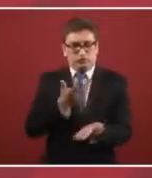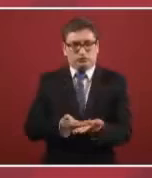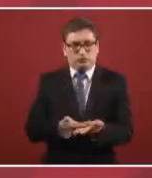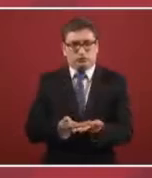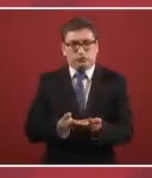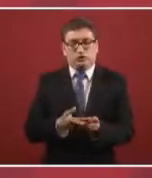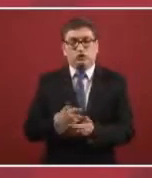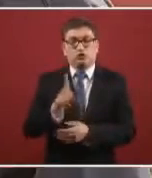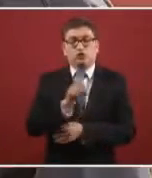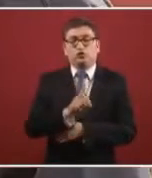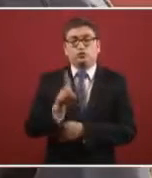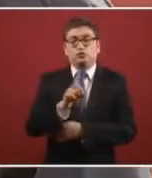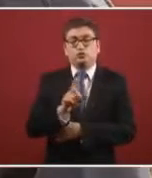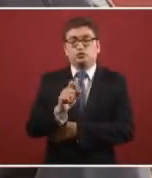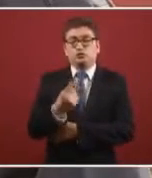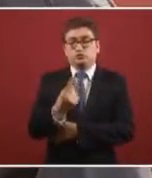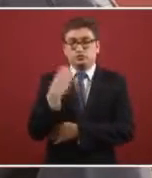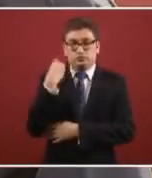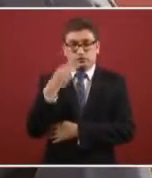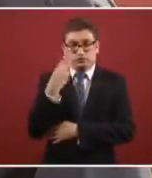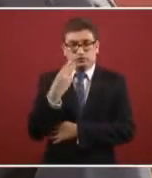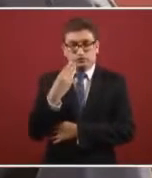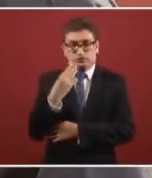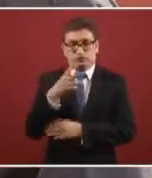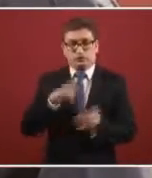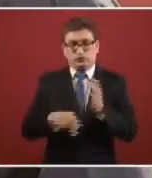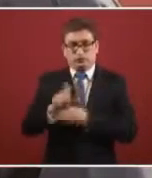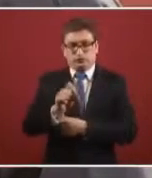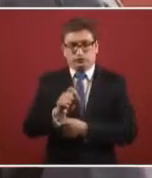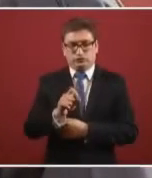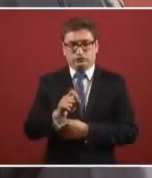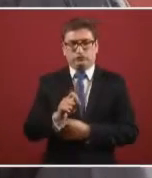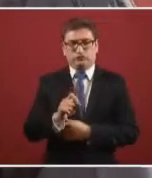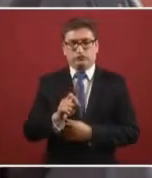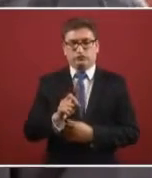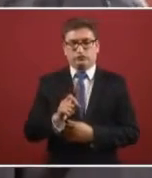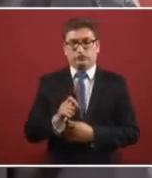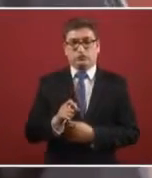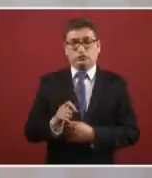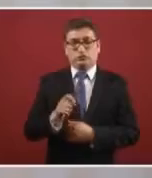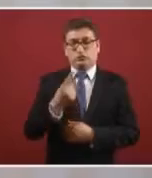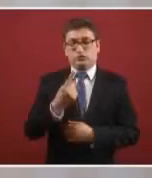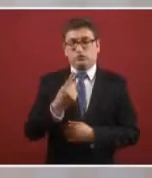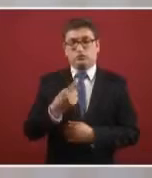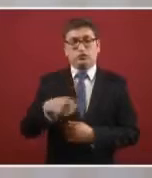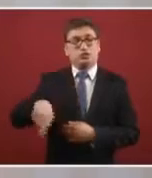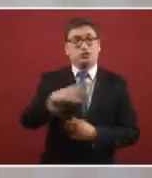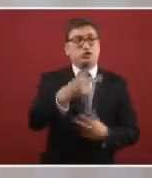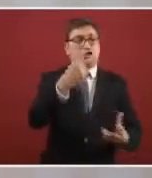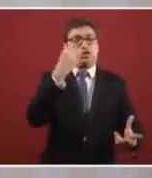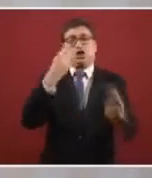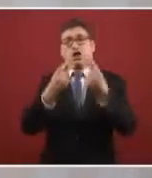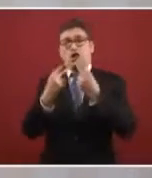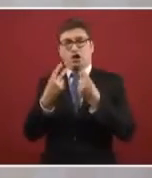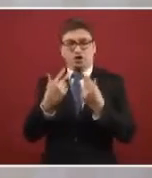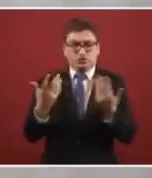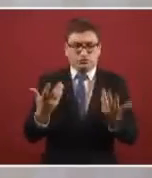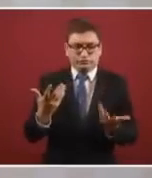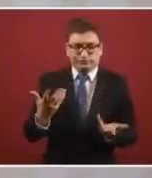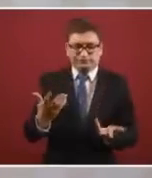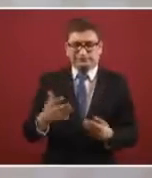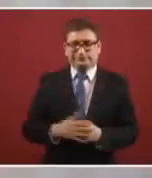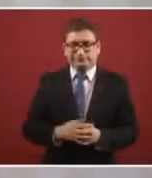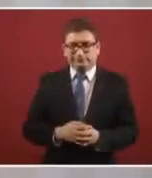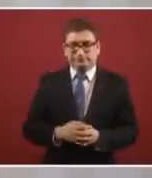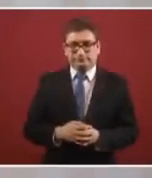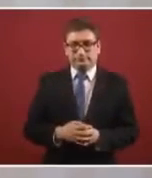domingo 21 de that marzo. on El the 21. Sunday, the 21st of Dijeron no. March, no. O sea, ya no es la elección, No, es that's